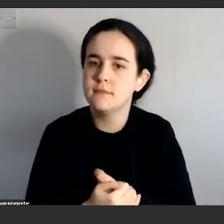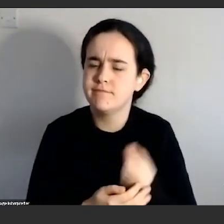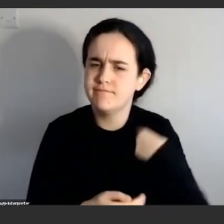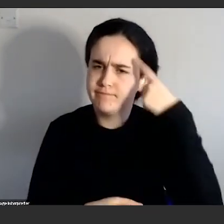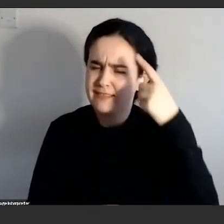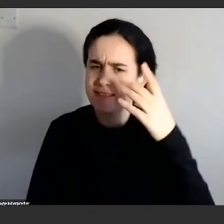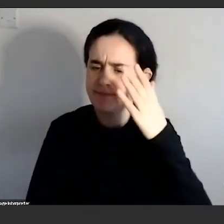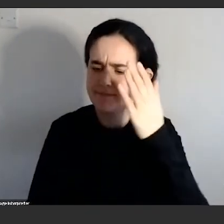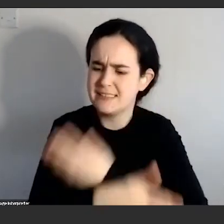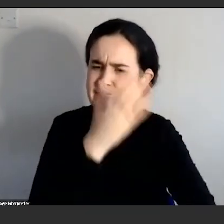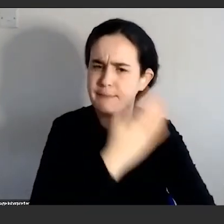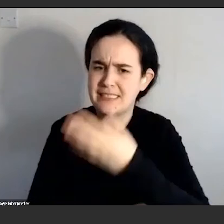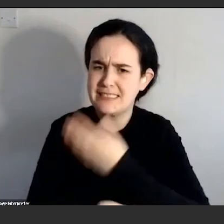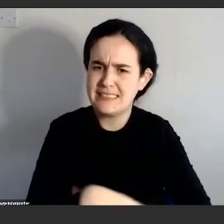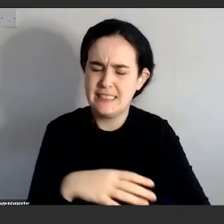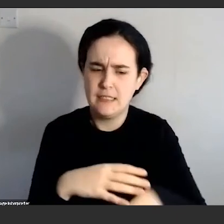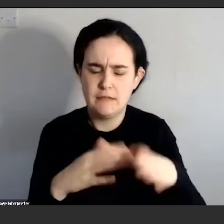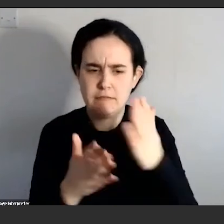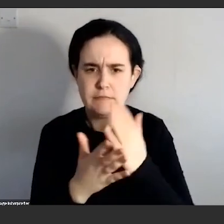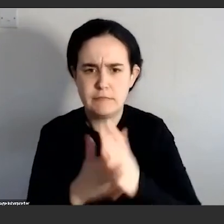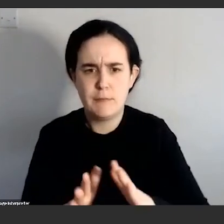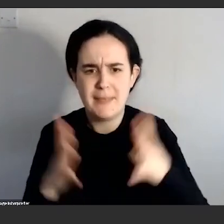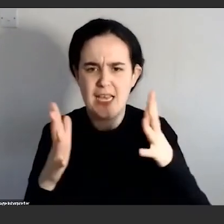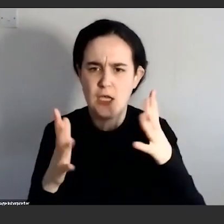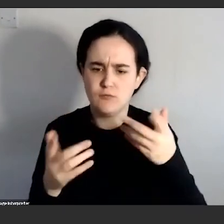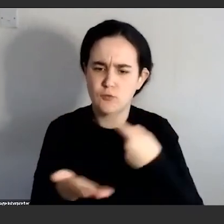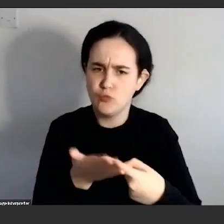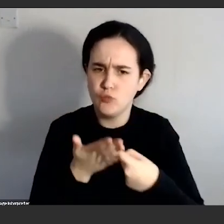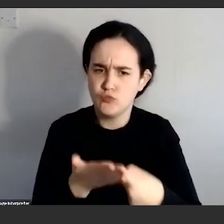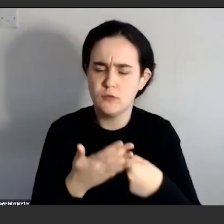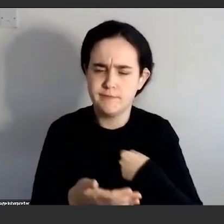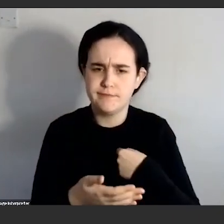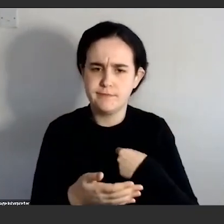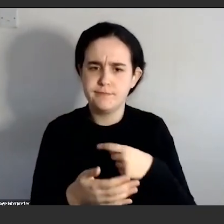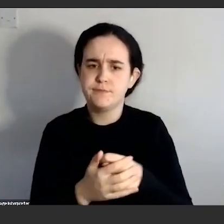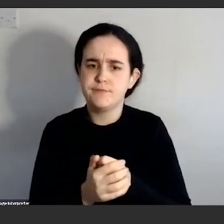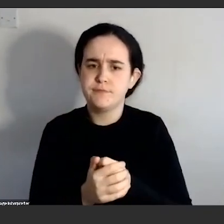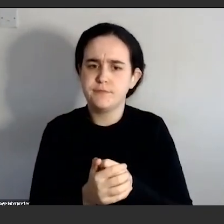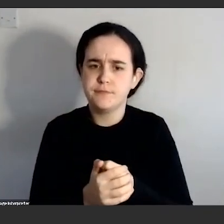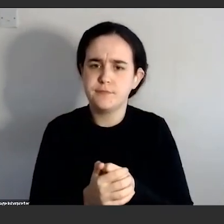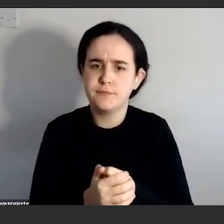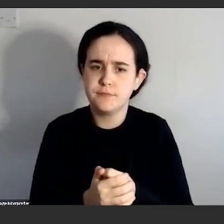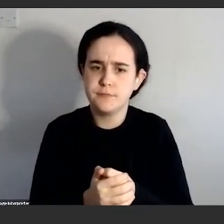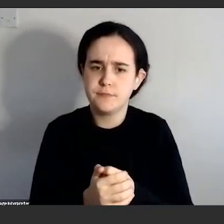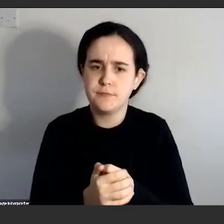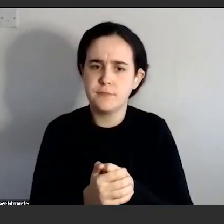children with disabilities. When a disaster strikes or when economic hardship is in the communities,